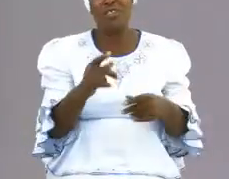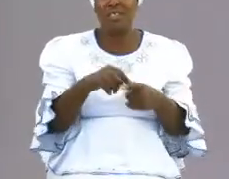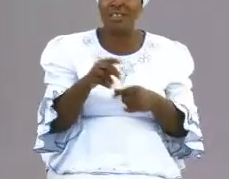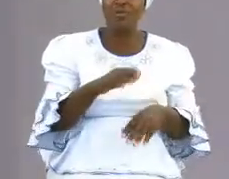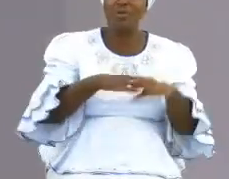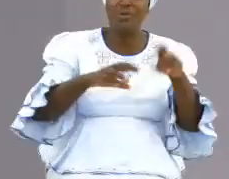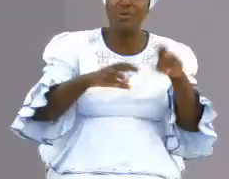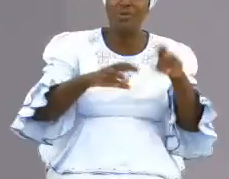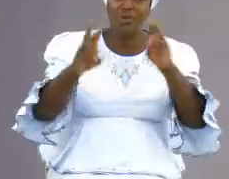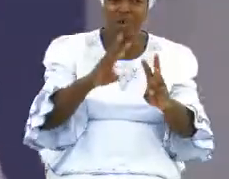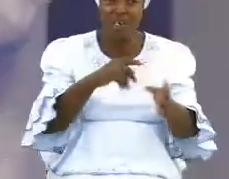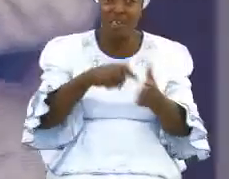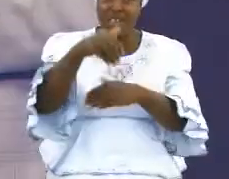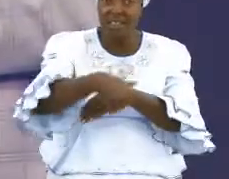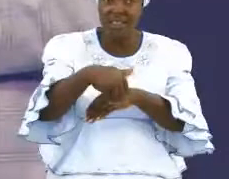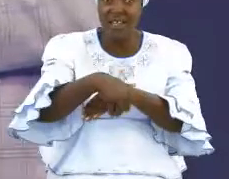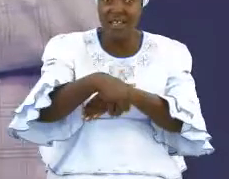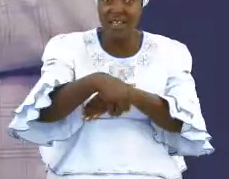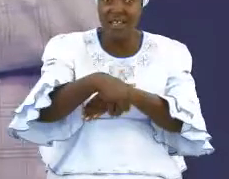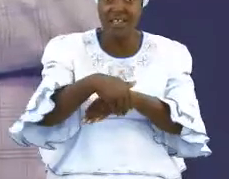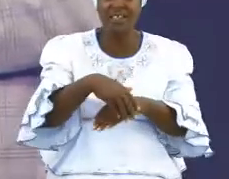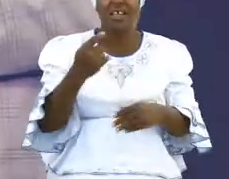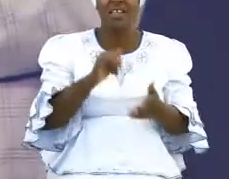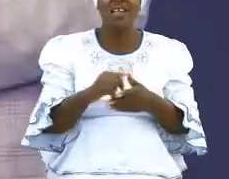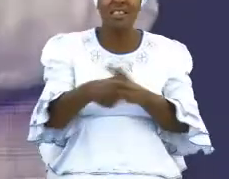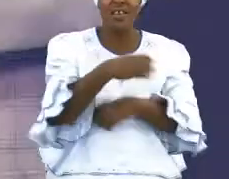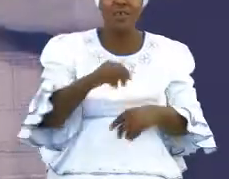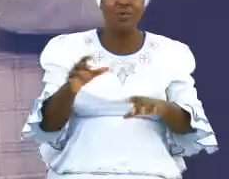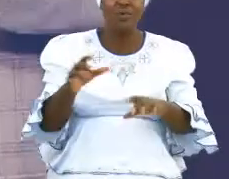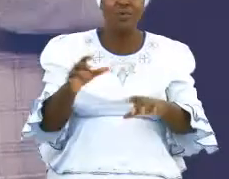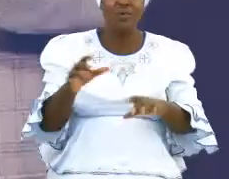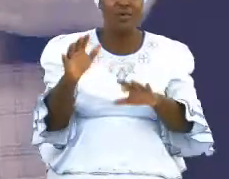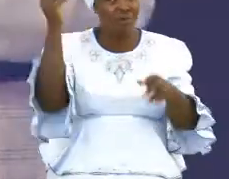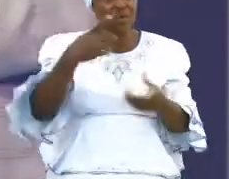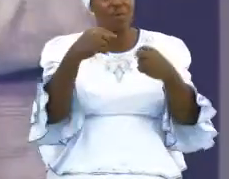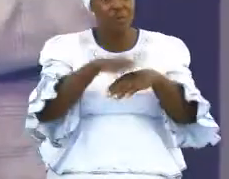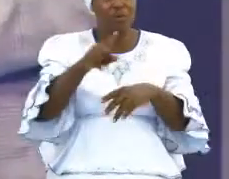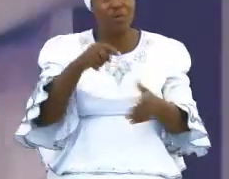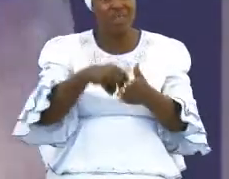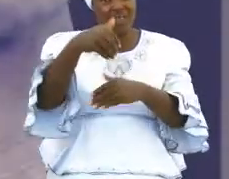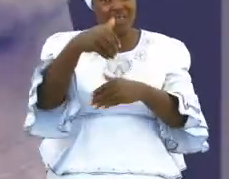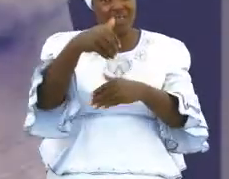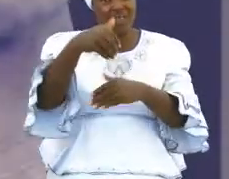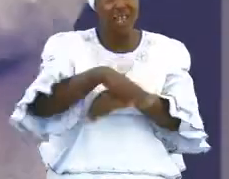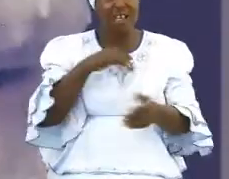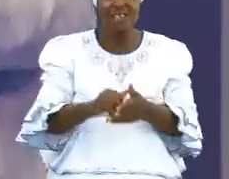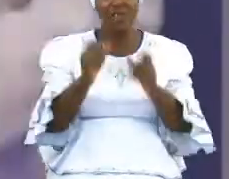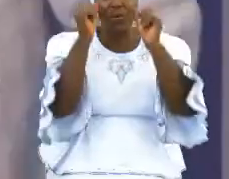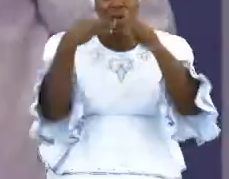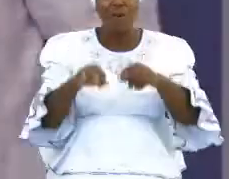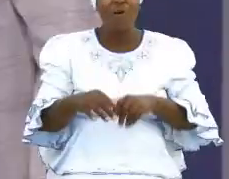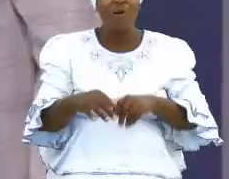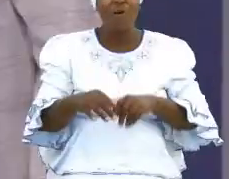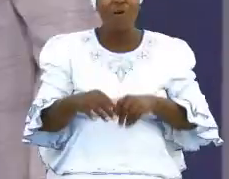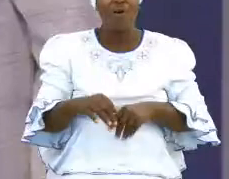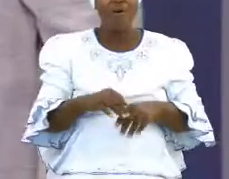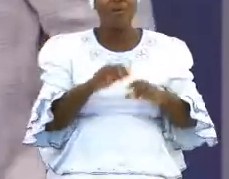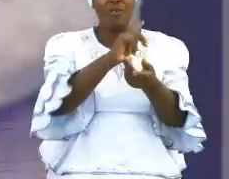you tonight, and that marvel of salvation, that marvel of transformation you have